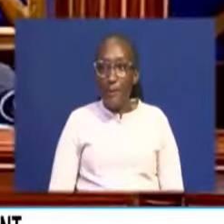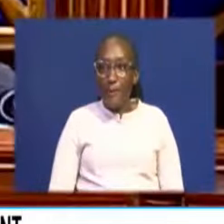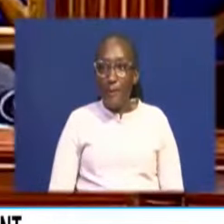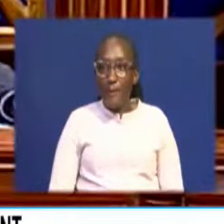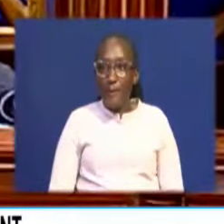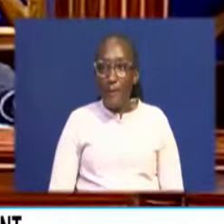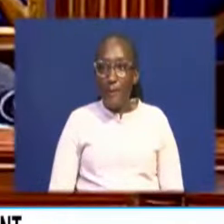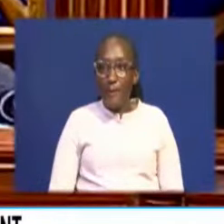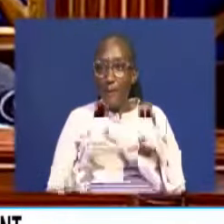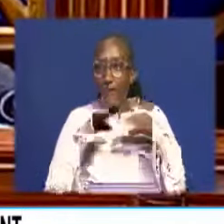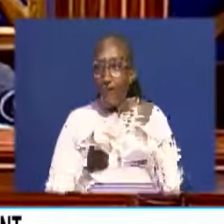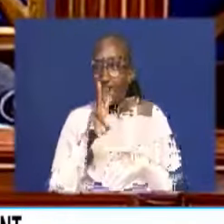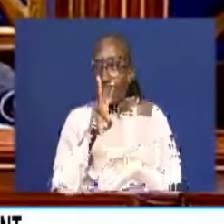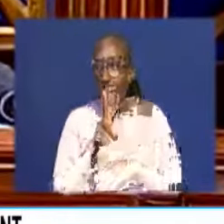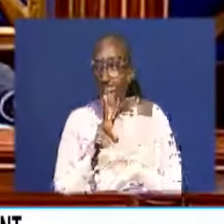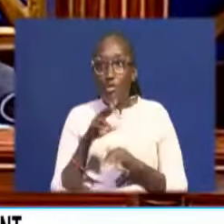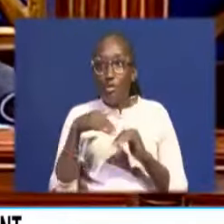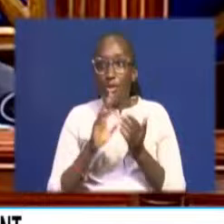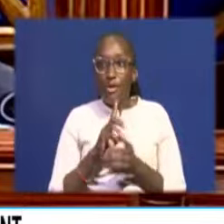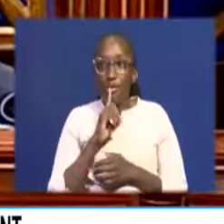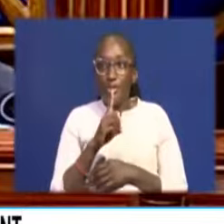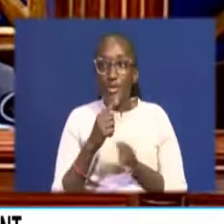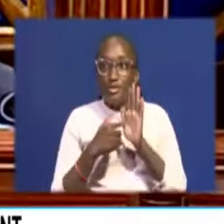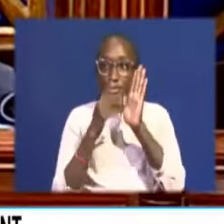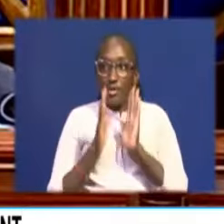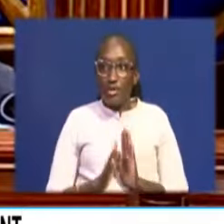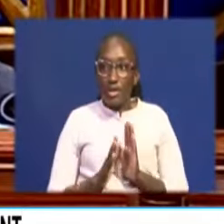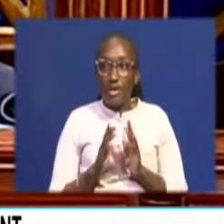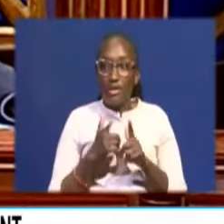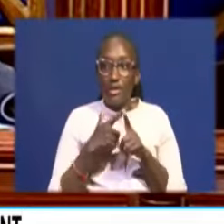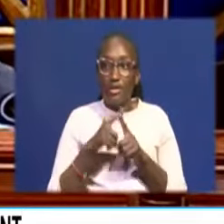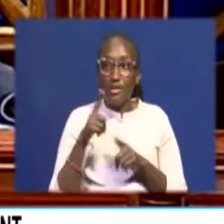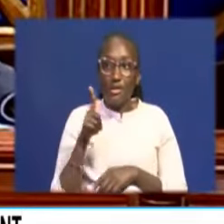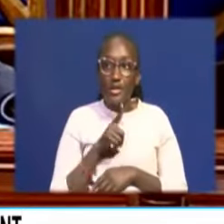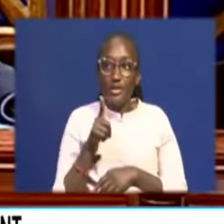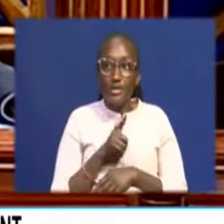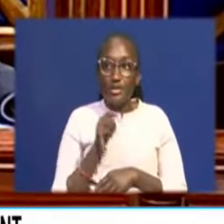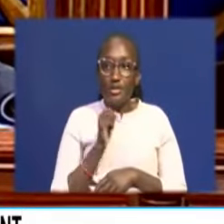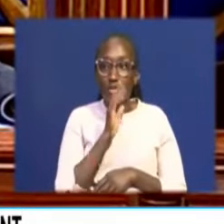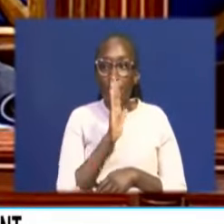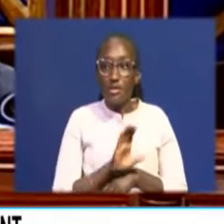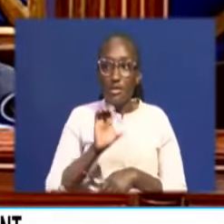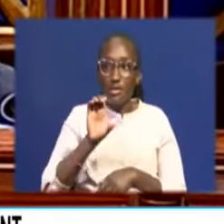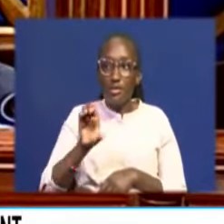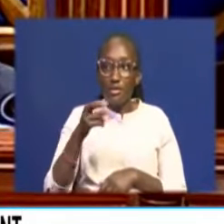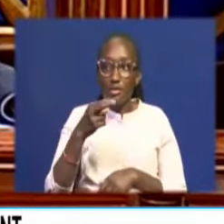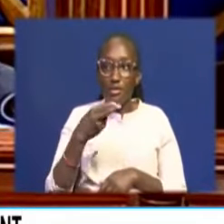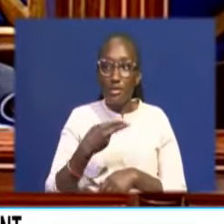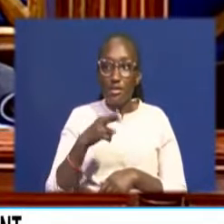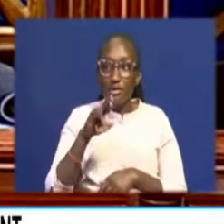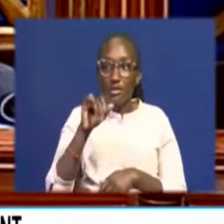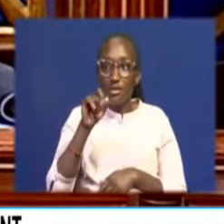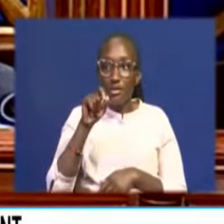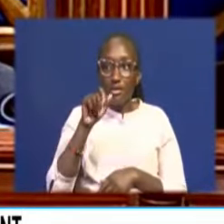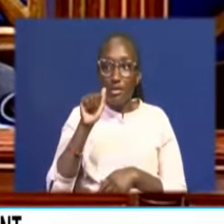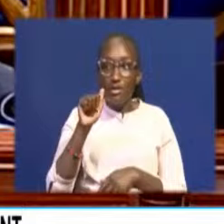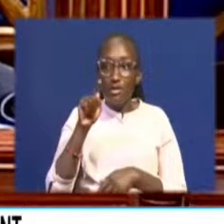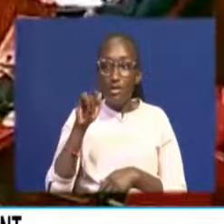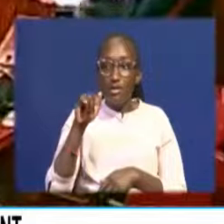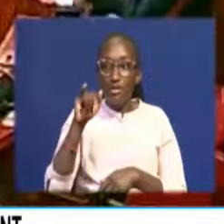will points of orders, and this time I'll take ladies. Senator Crystal